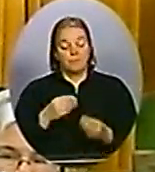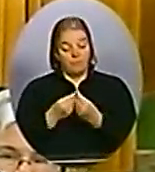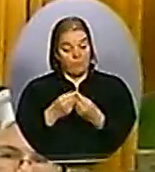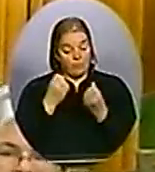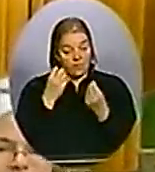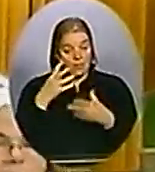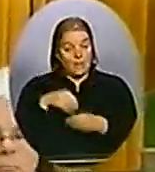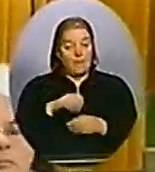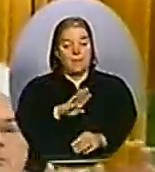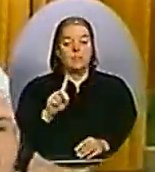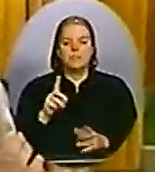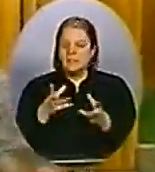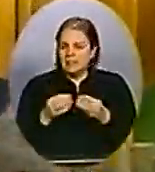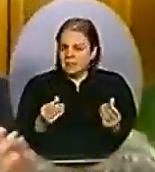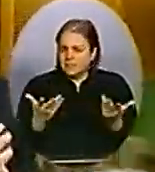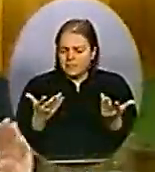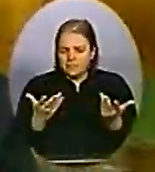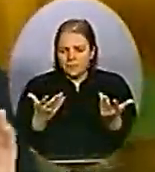cover-up?